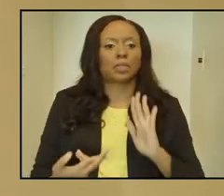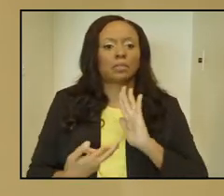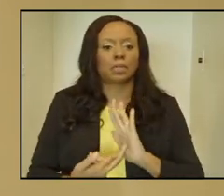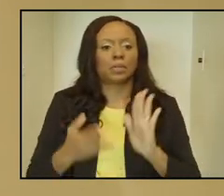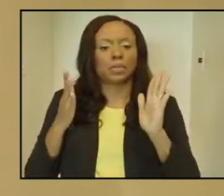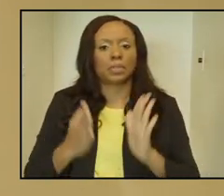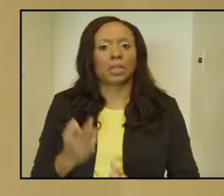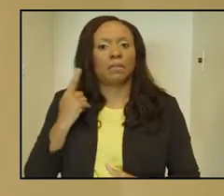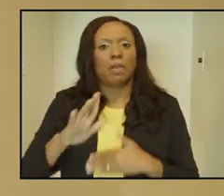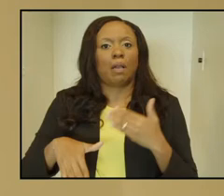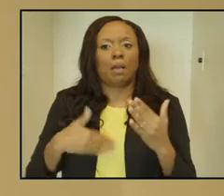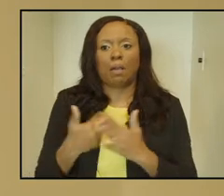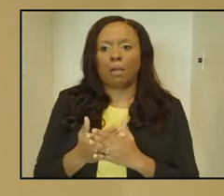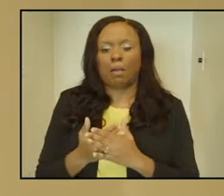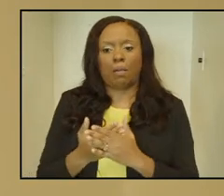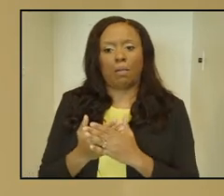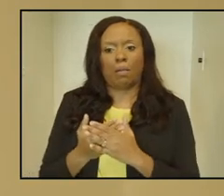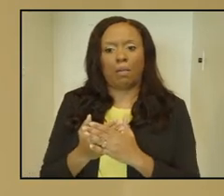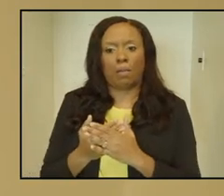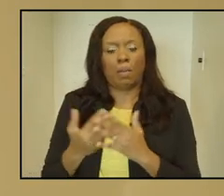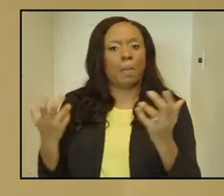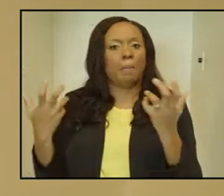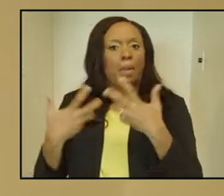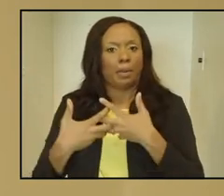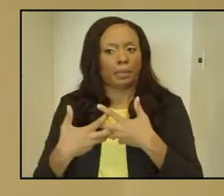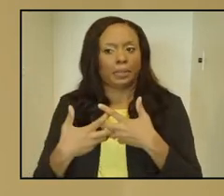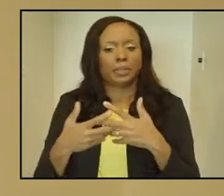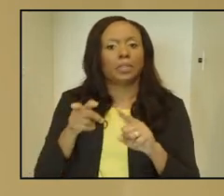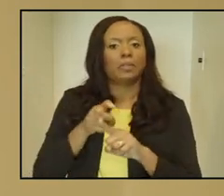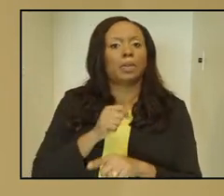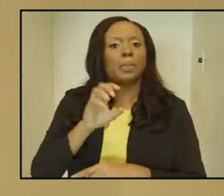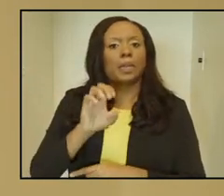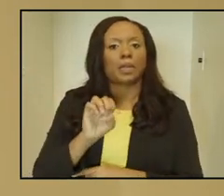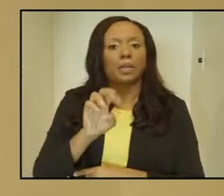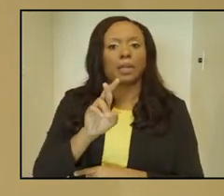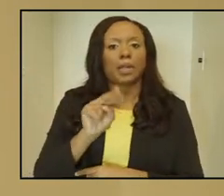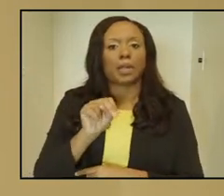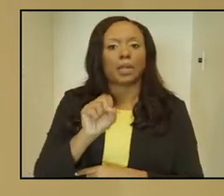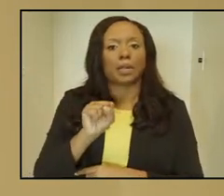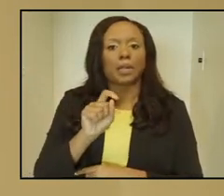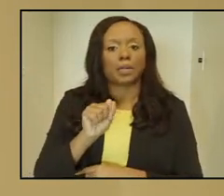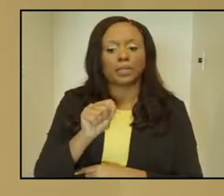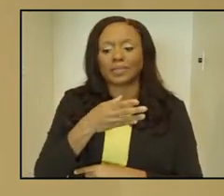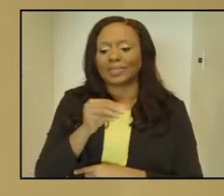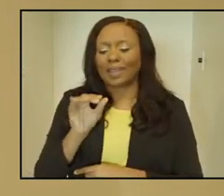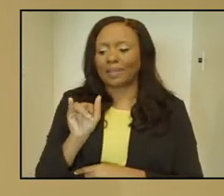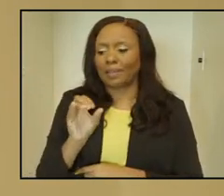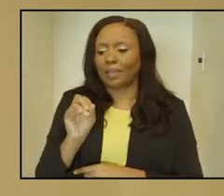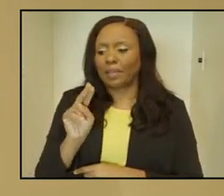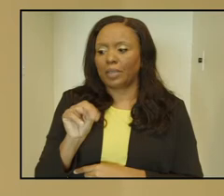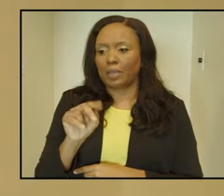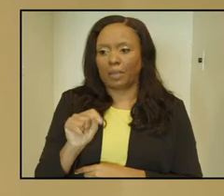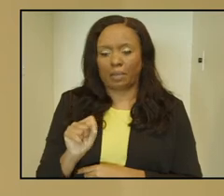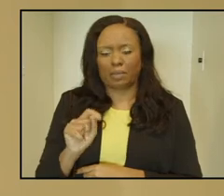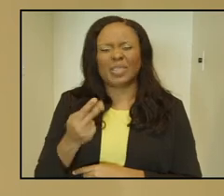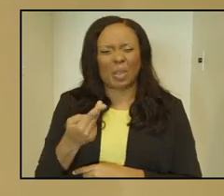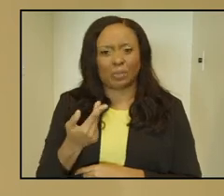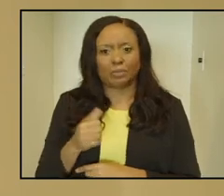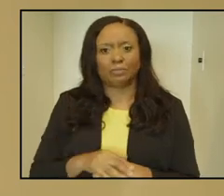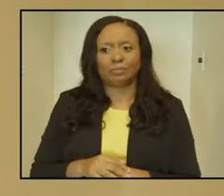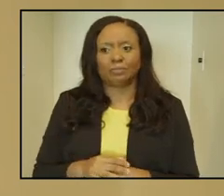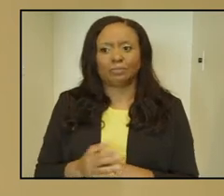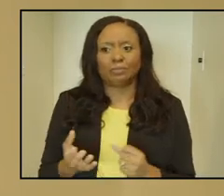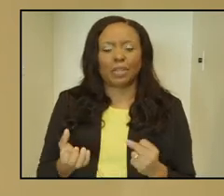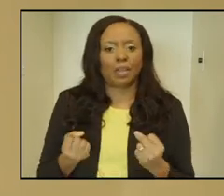Consulting Partner Ernst & Young, specially invited guests, ladies and gentlemen, members of the Media and Sign